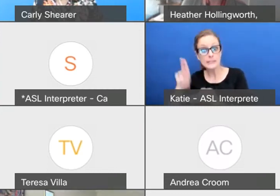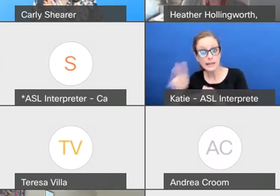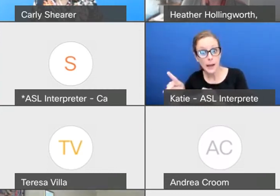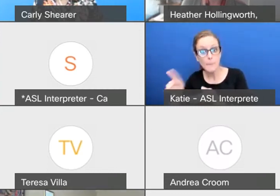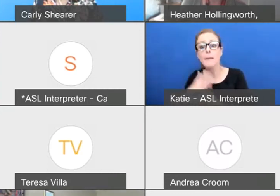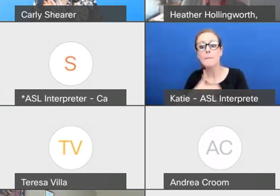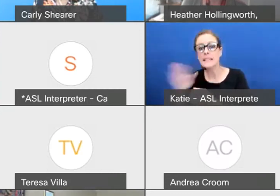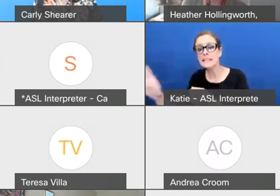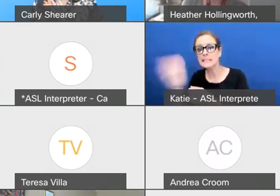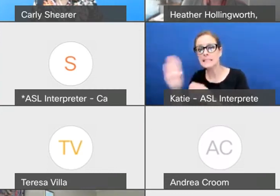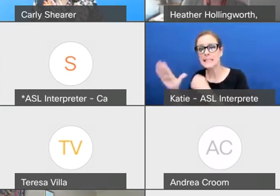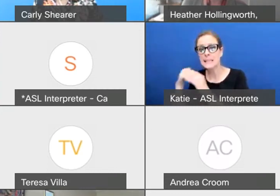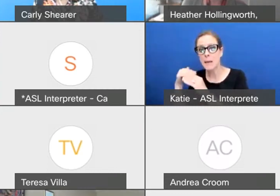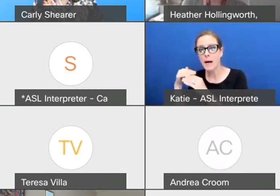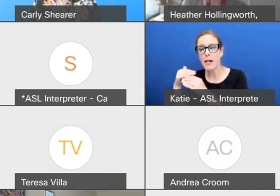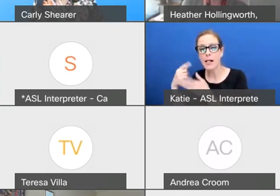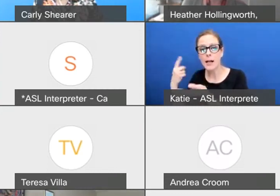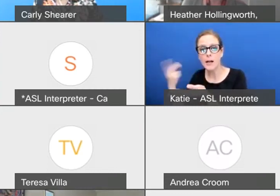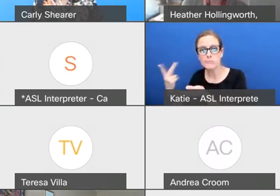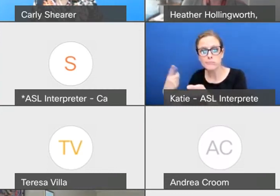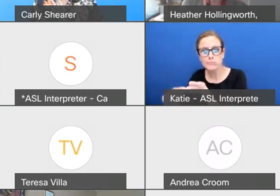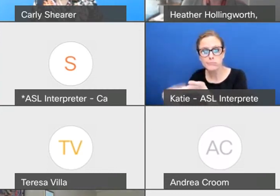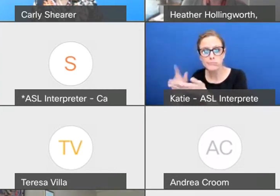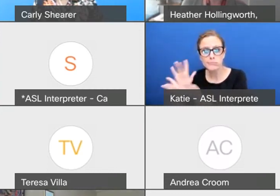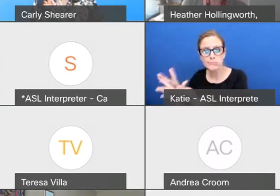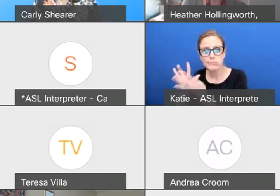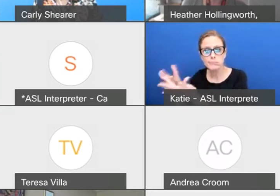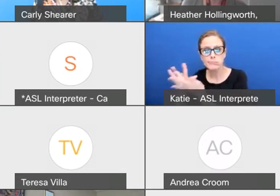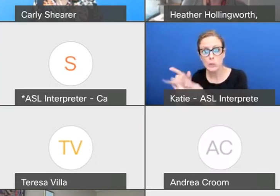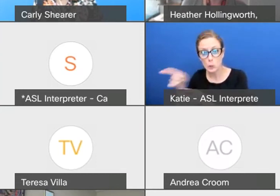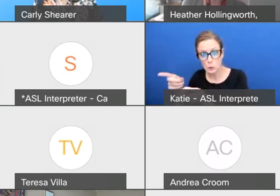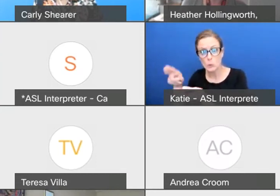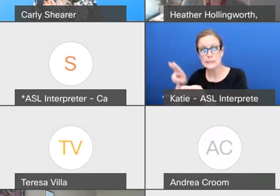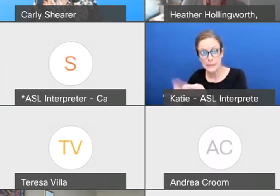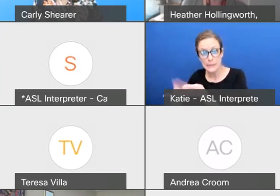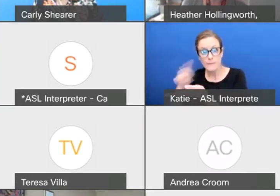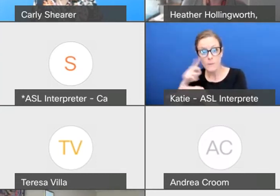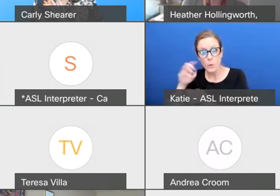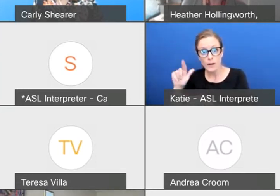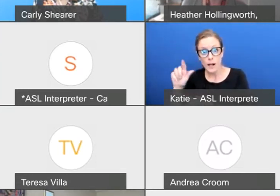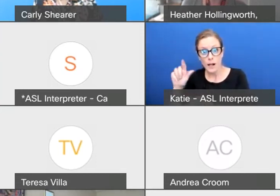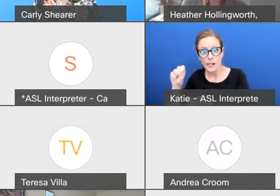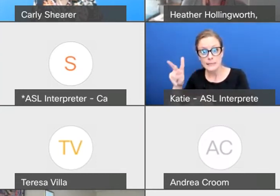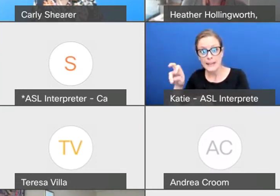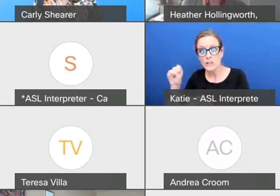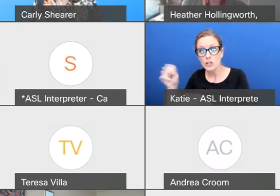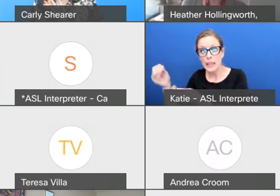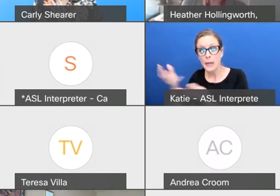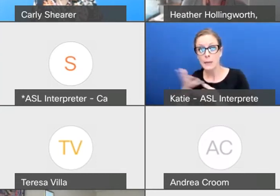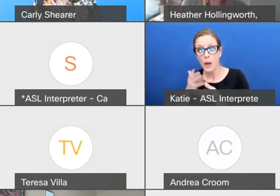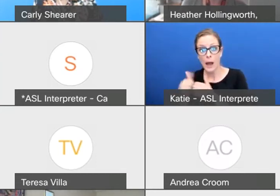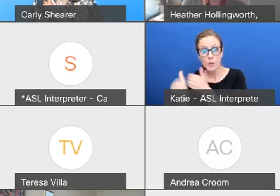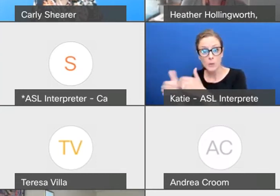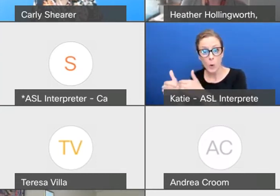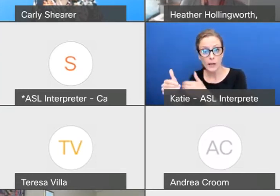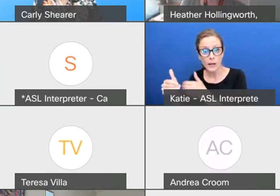and maybe we can like stay in touch as you sign up so that you can let me know kind of how it's working and things. Thank you